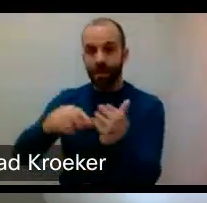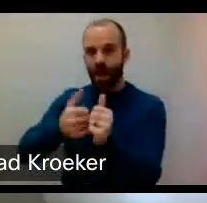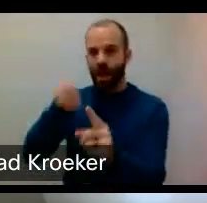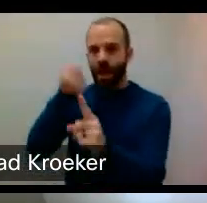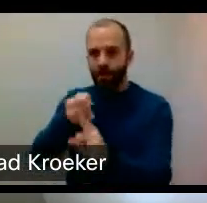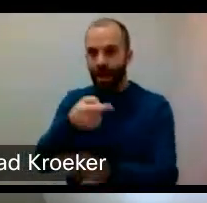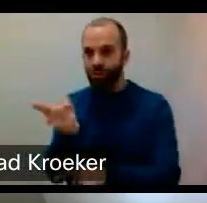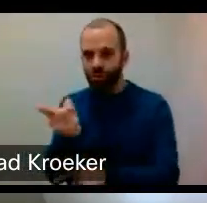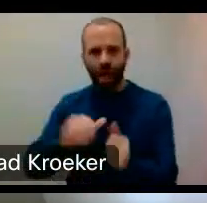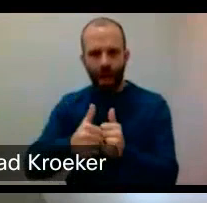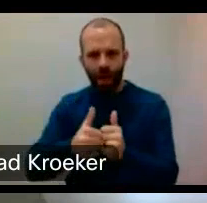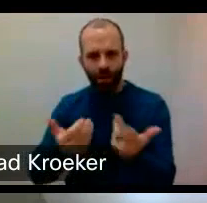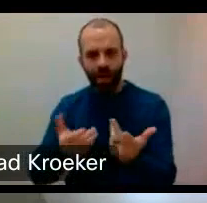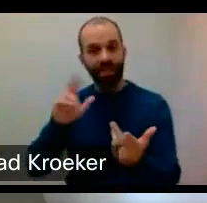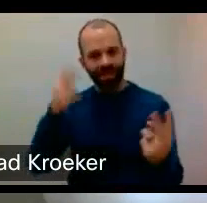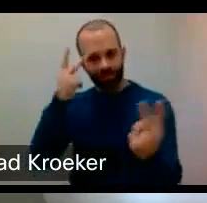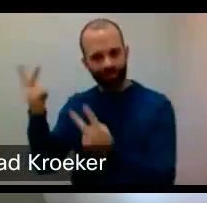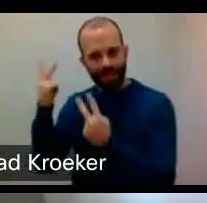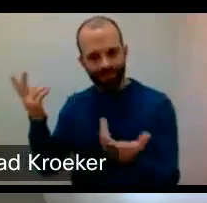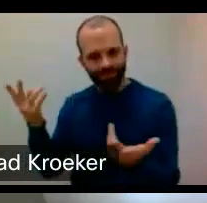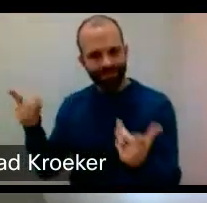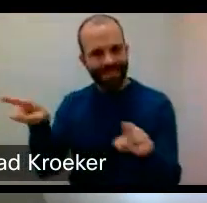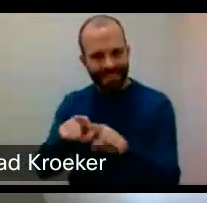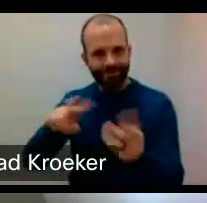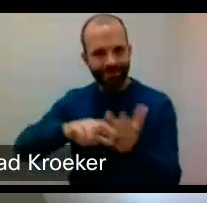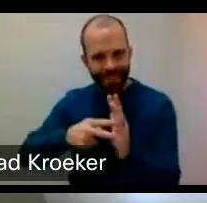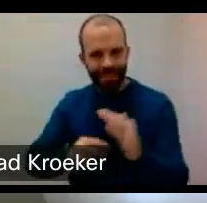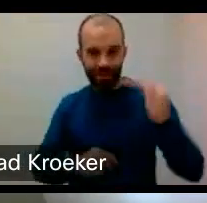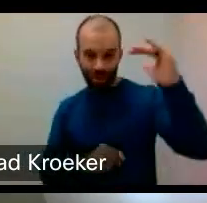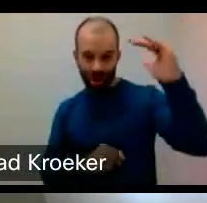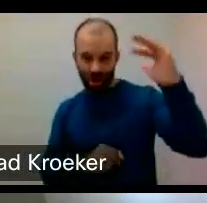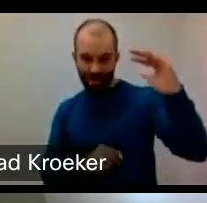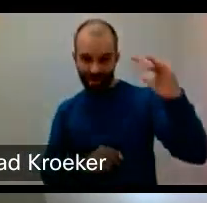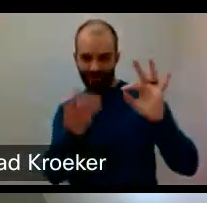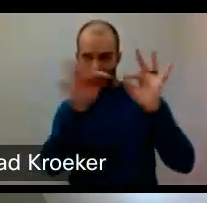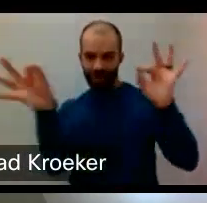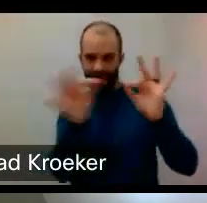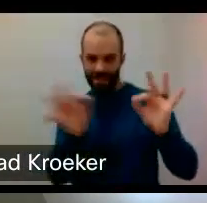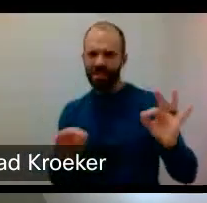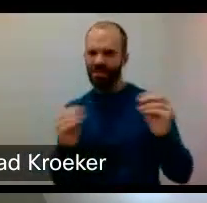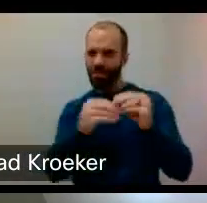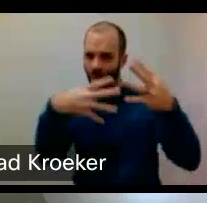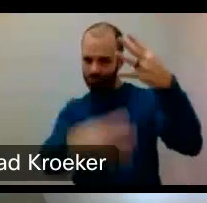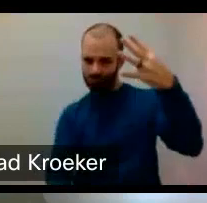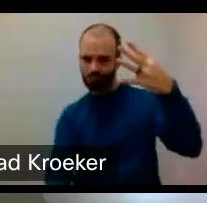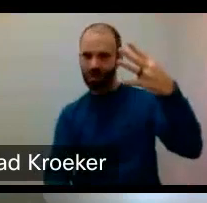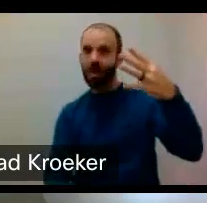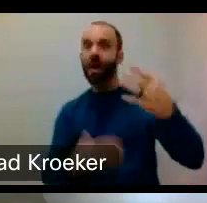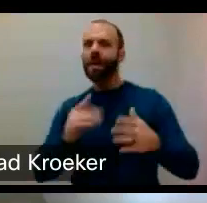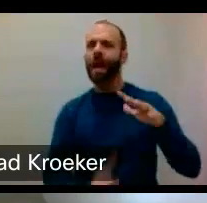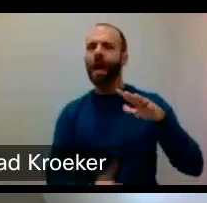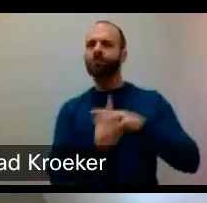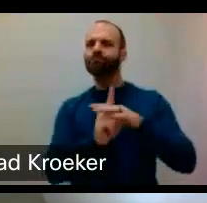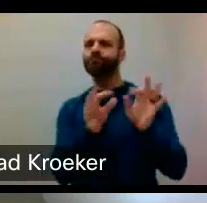you. That's reflecting. So all of these phrases and more may come up in your classes, maybe